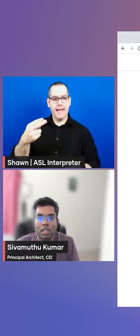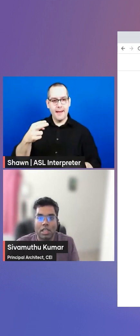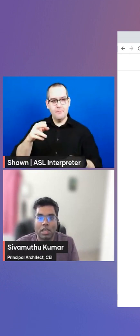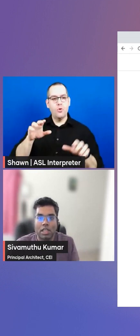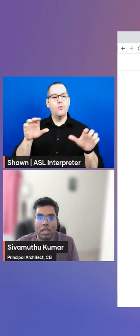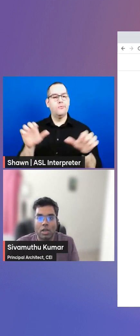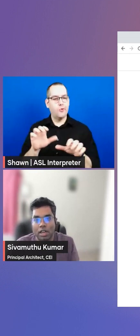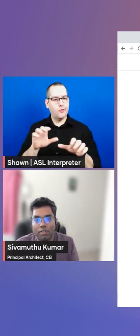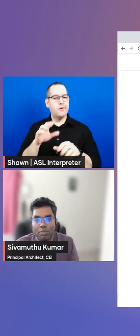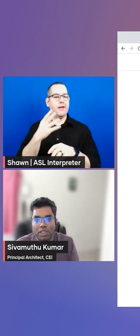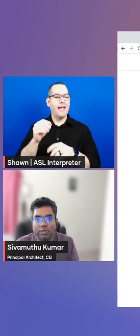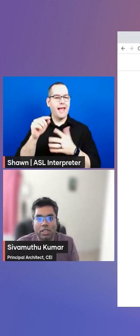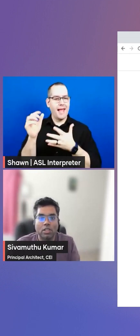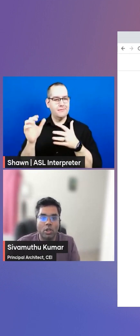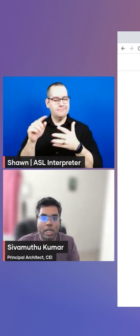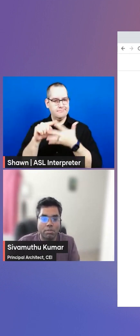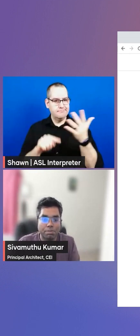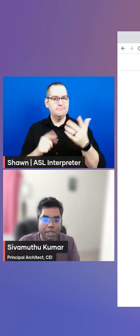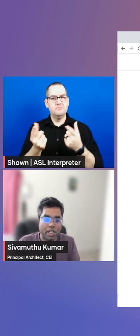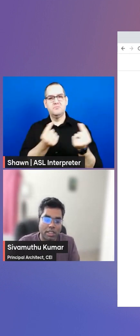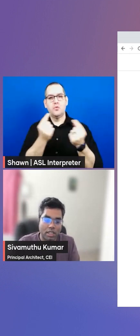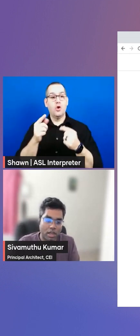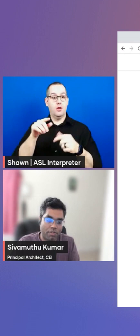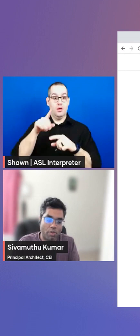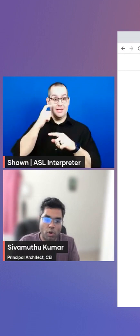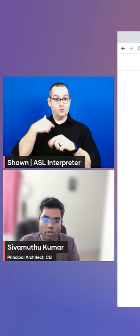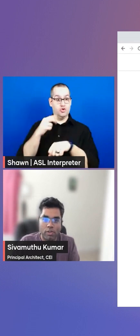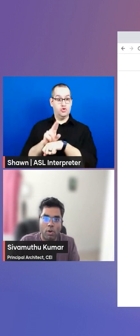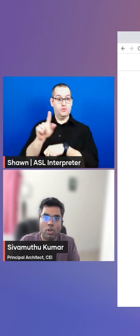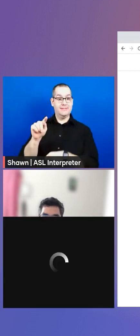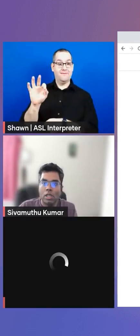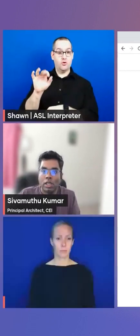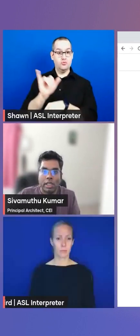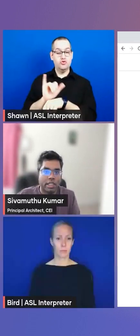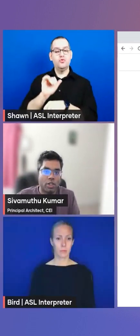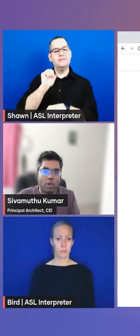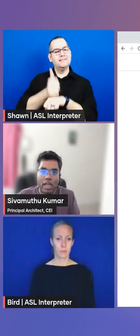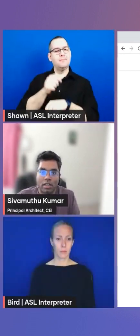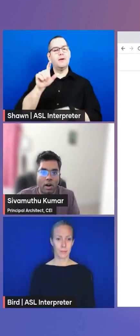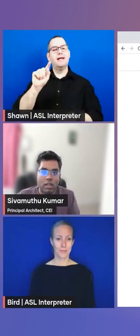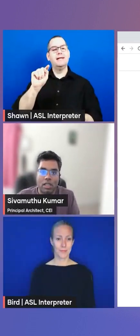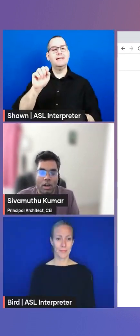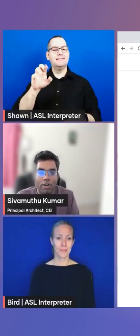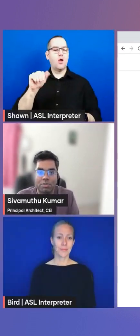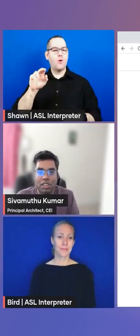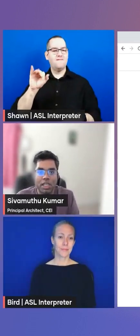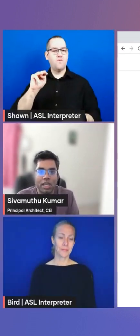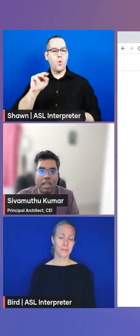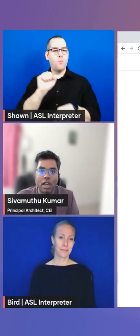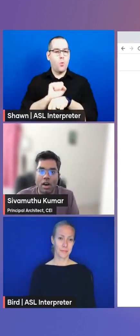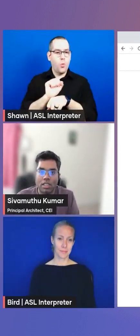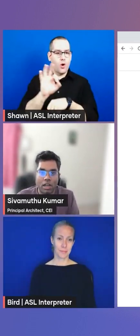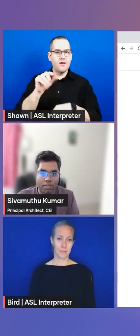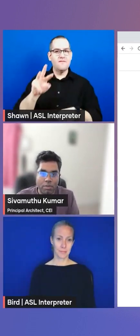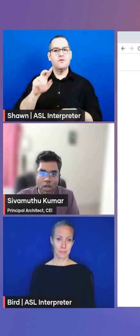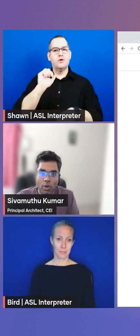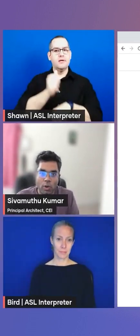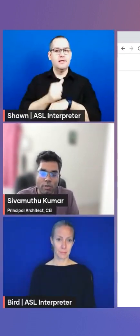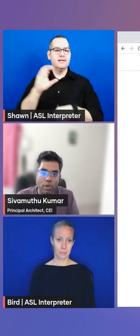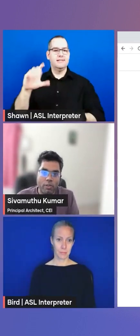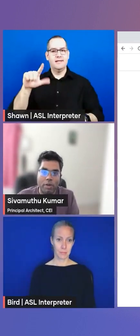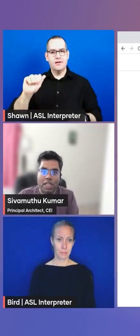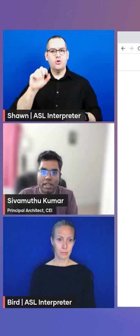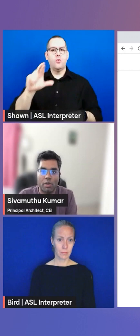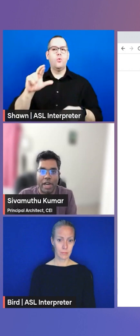are talking about like the Terraform as well, you can build like the Terraform workflow. Either you can call the Terraform CLI or Terraform